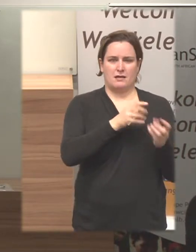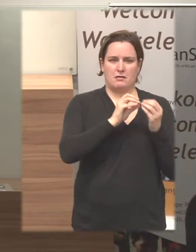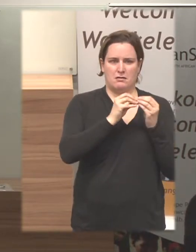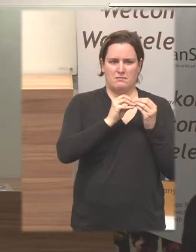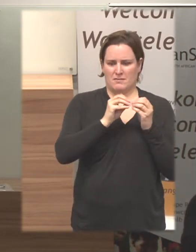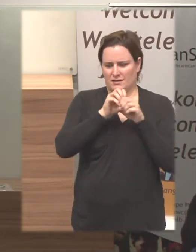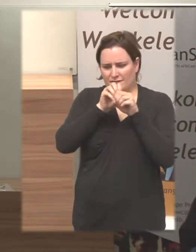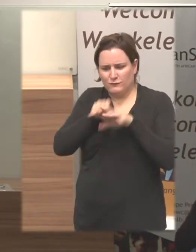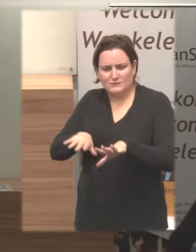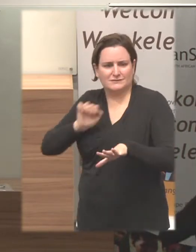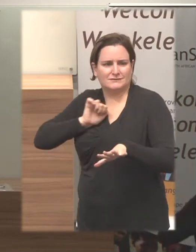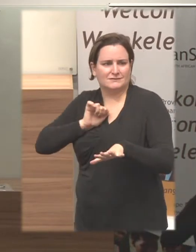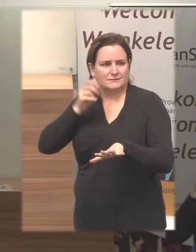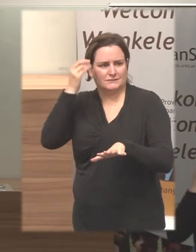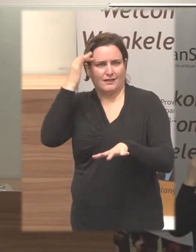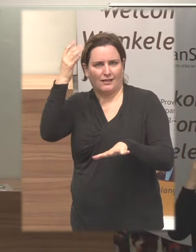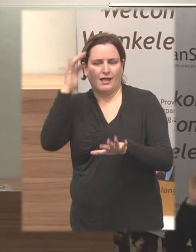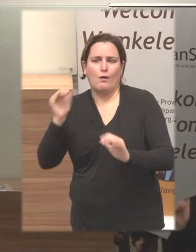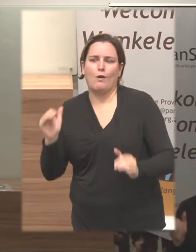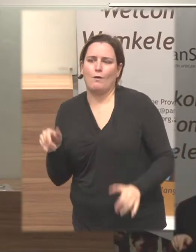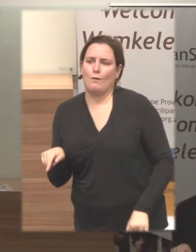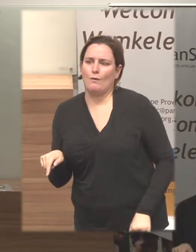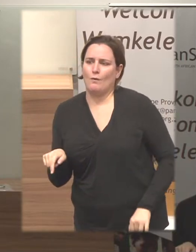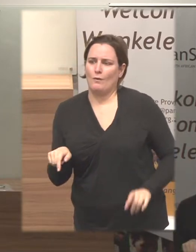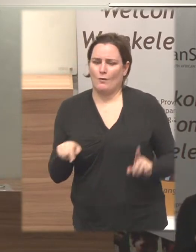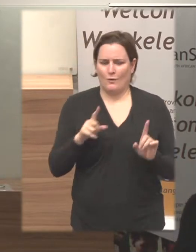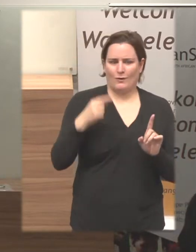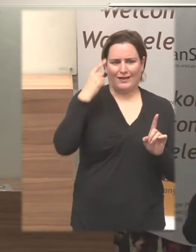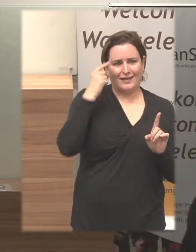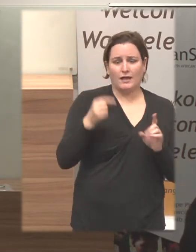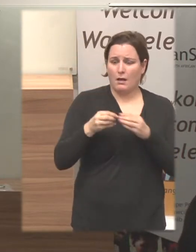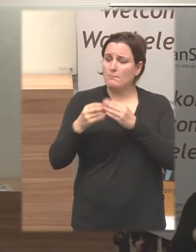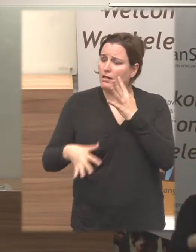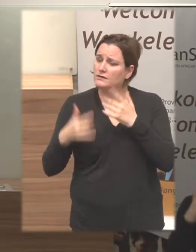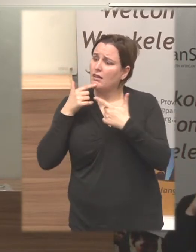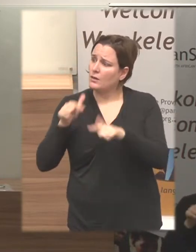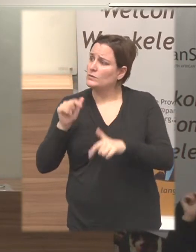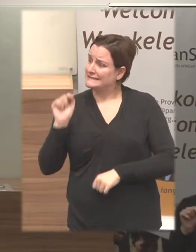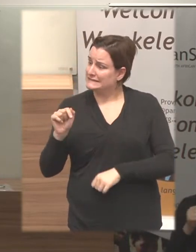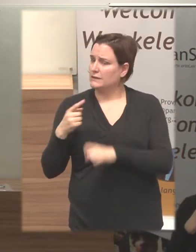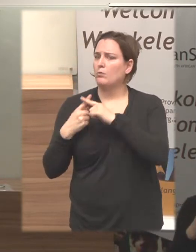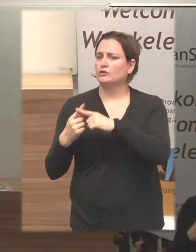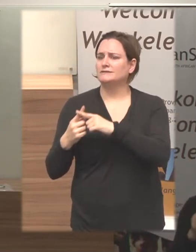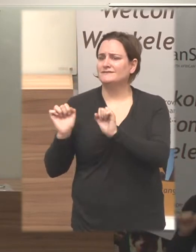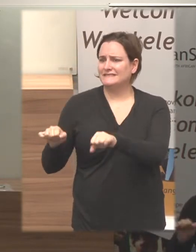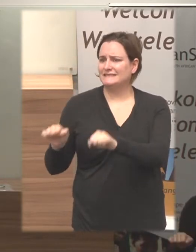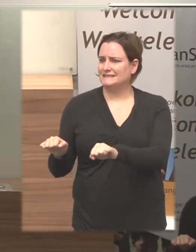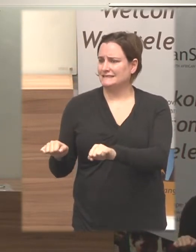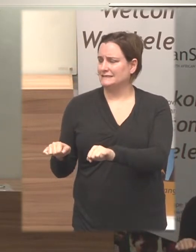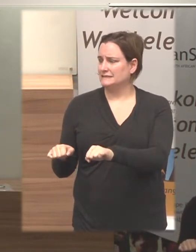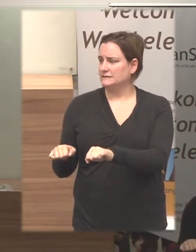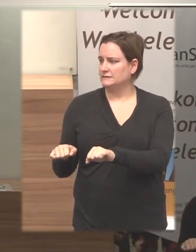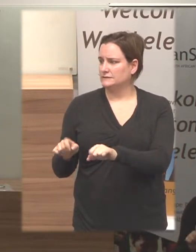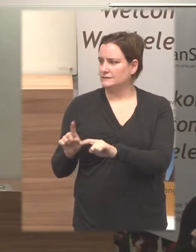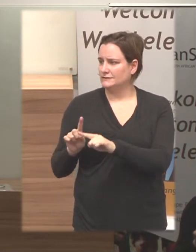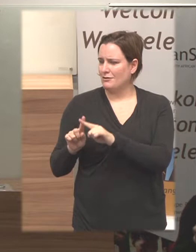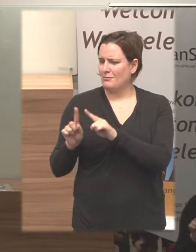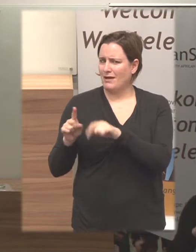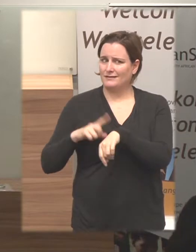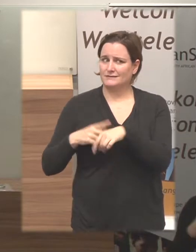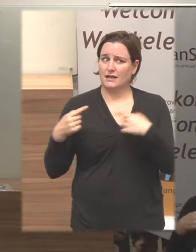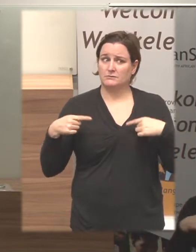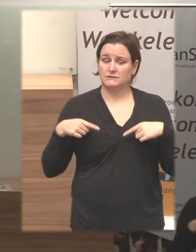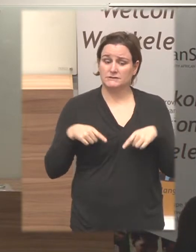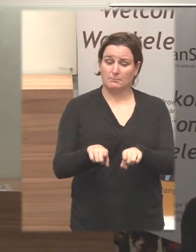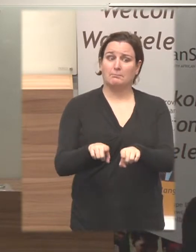even when we want to believe that multilingualism is positive. At the same time, there's these